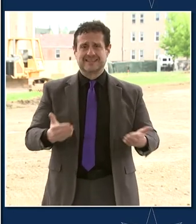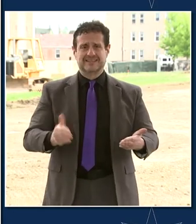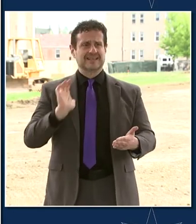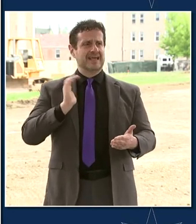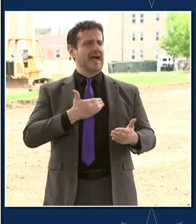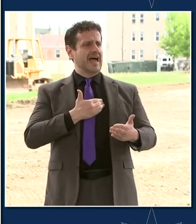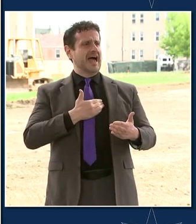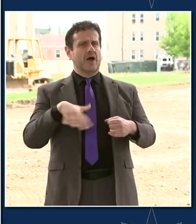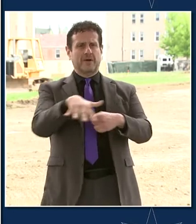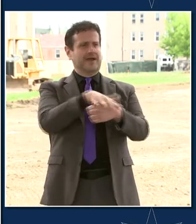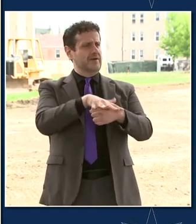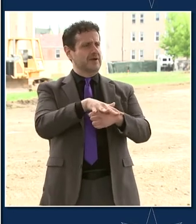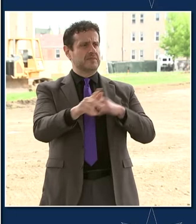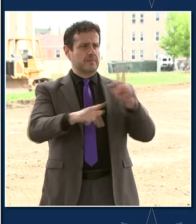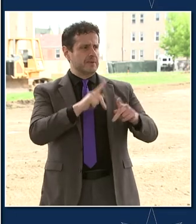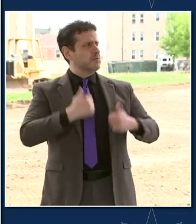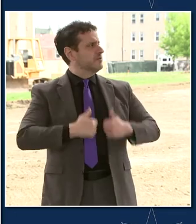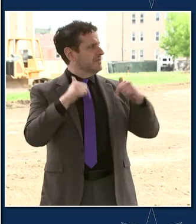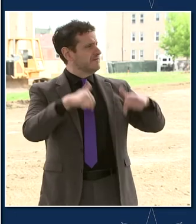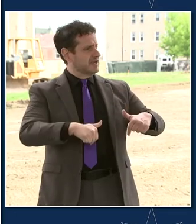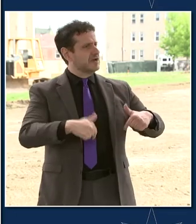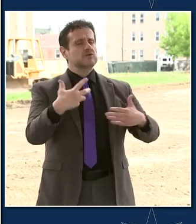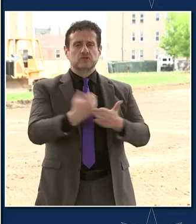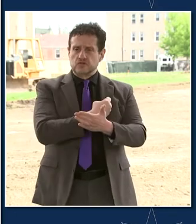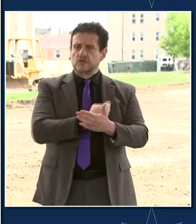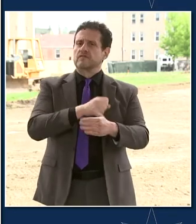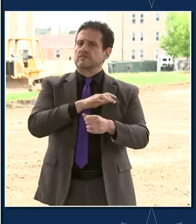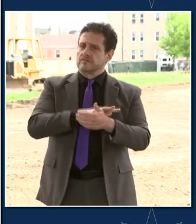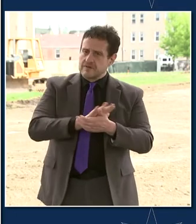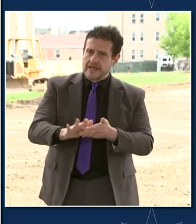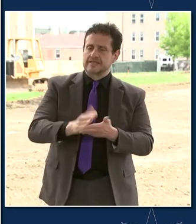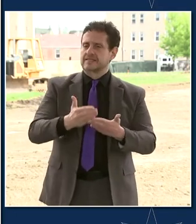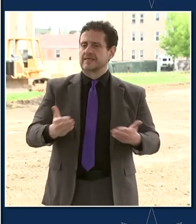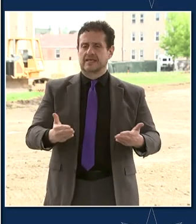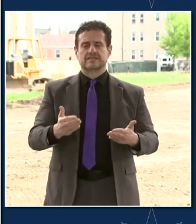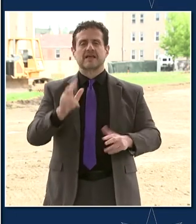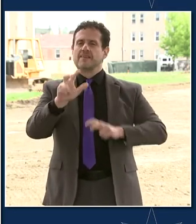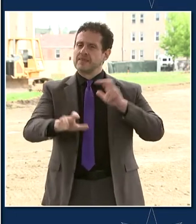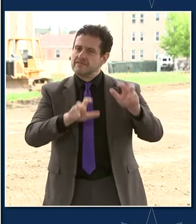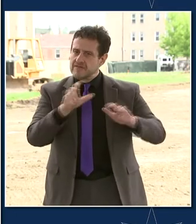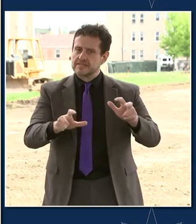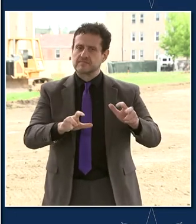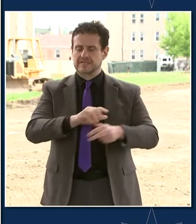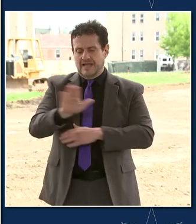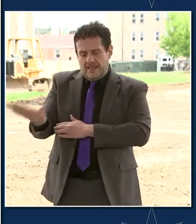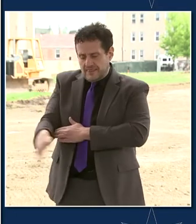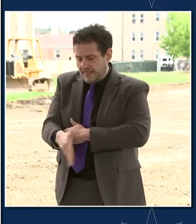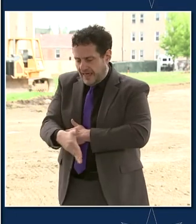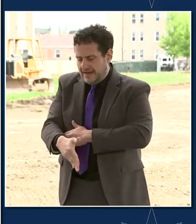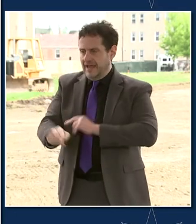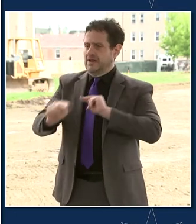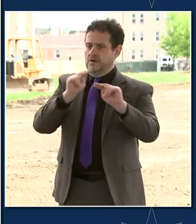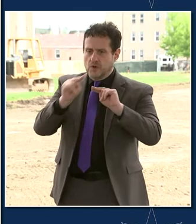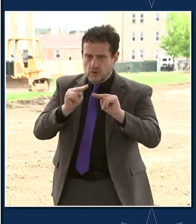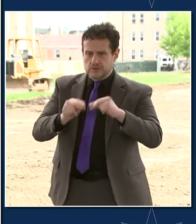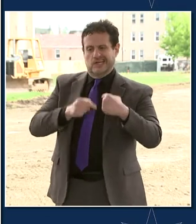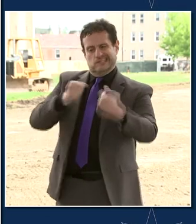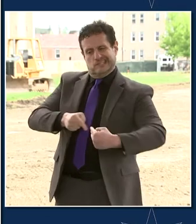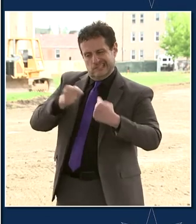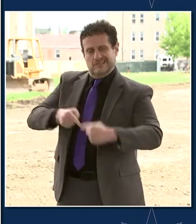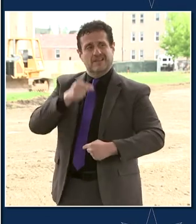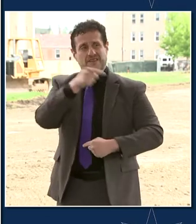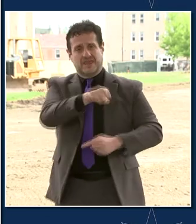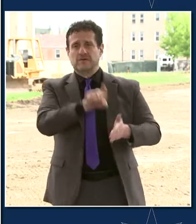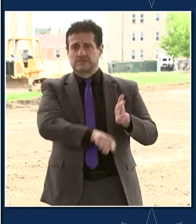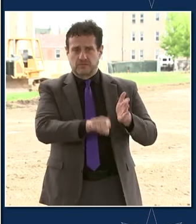nice things. They deserve the investments. They deserve the late nights and the negotiations and the fighting over things, in Springfield.